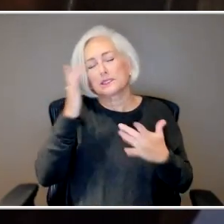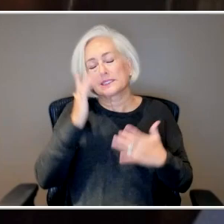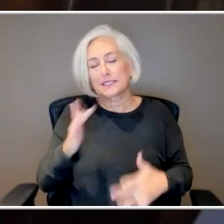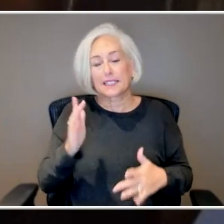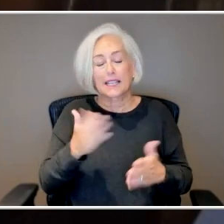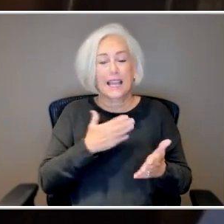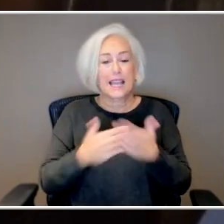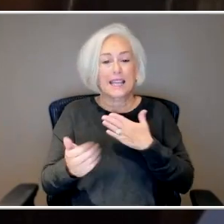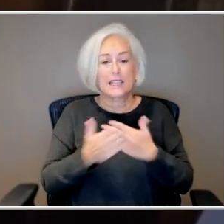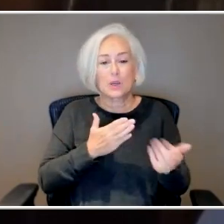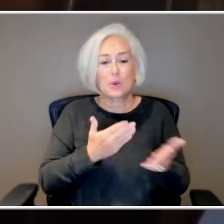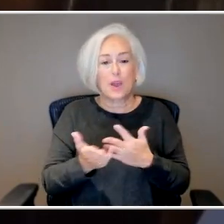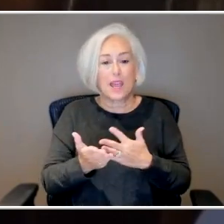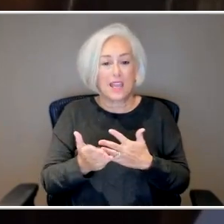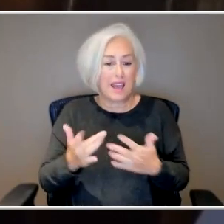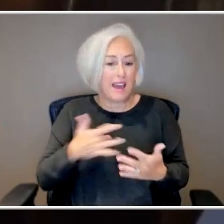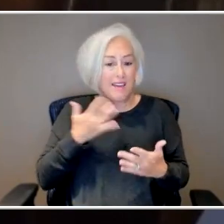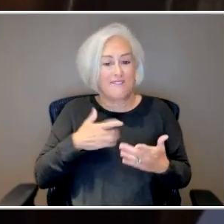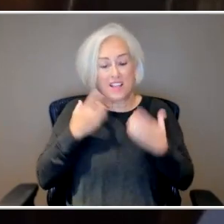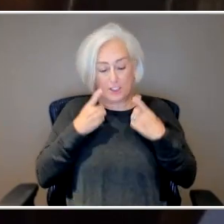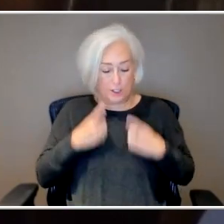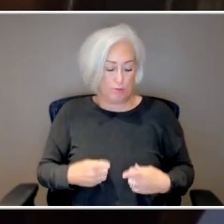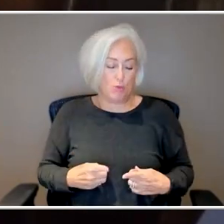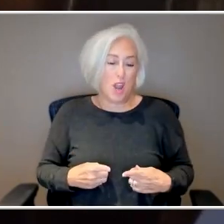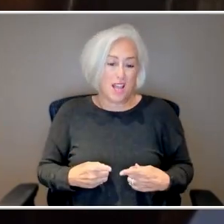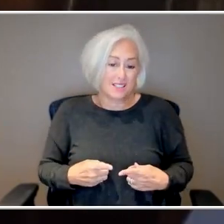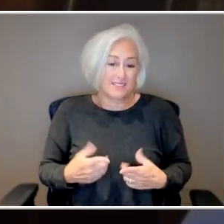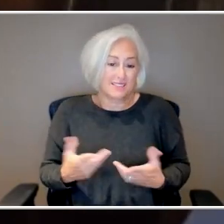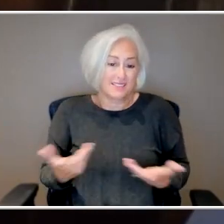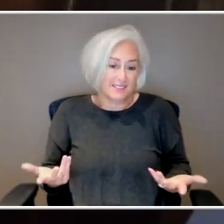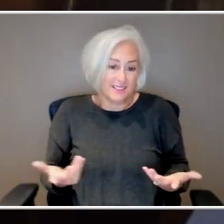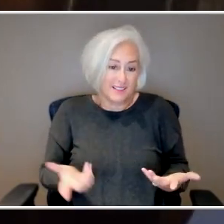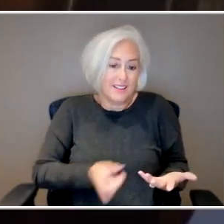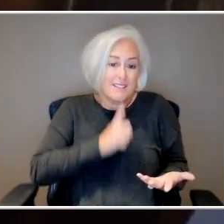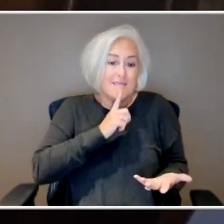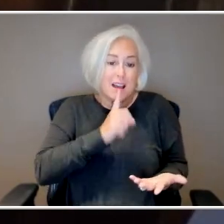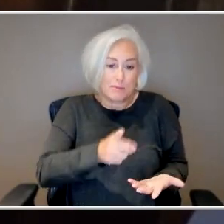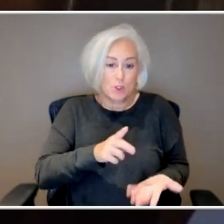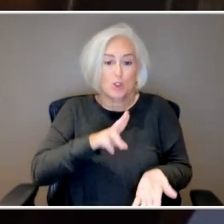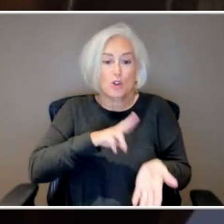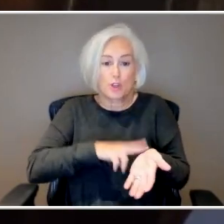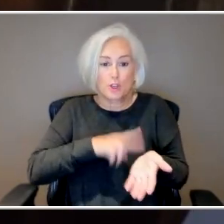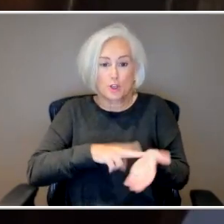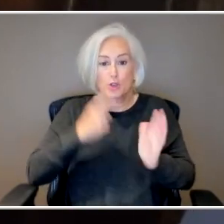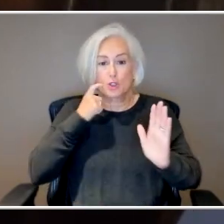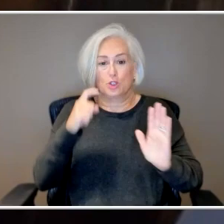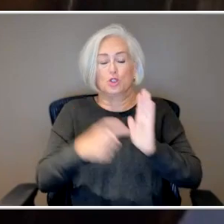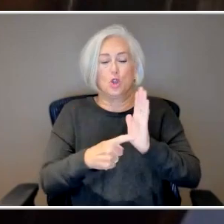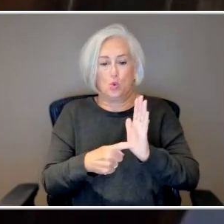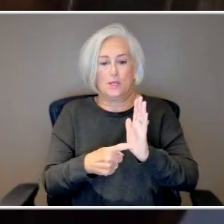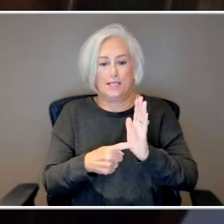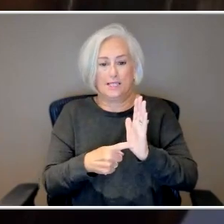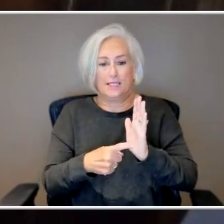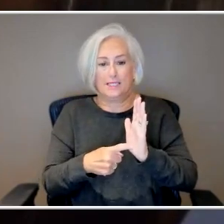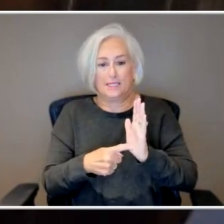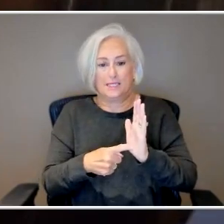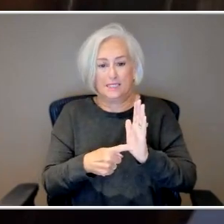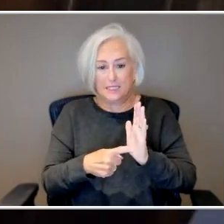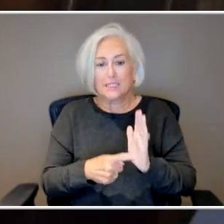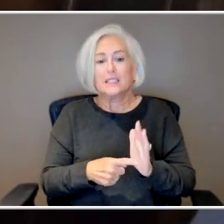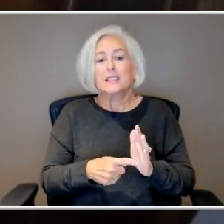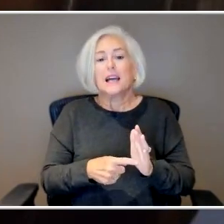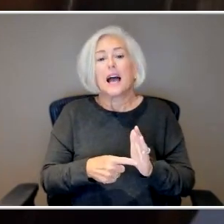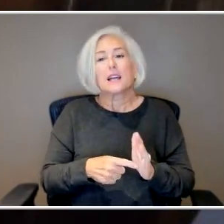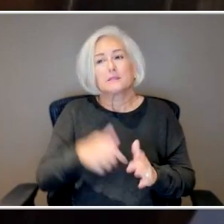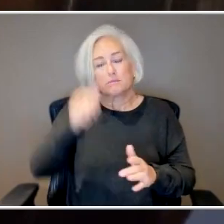was just depressed. I mean, I'm sure the nurses definitely noticed. And I think being a fellow KU grad nurse